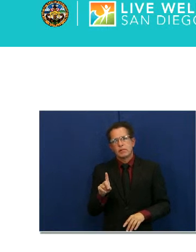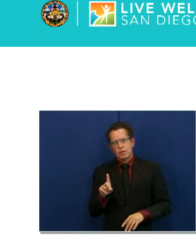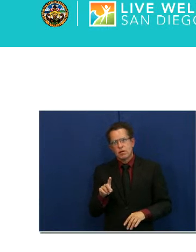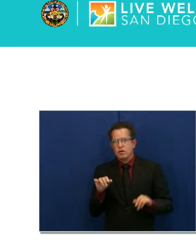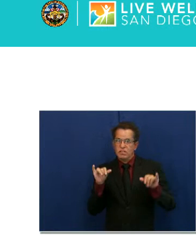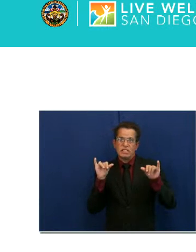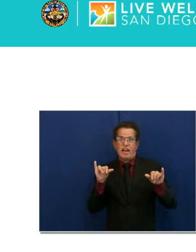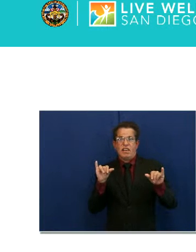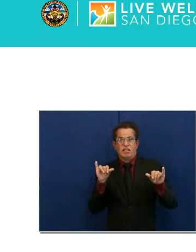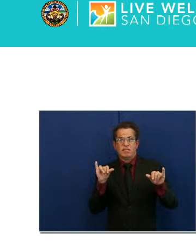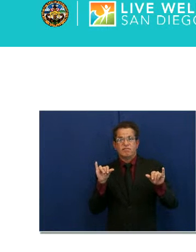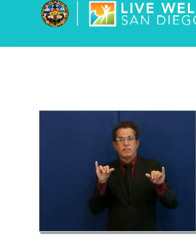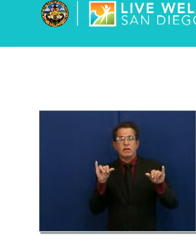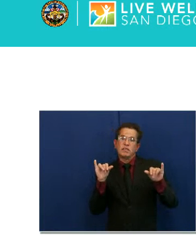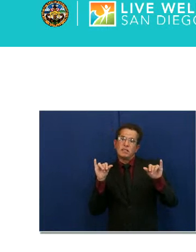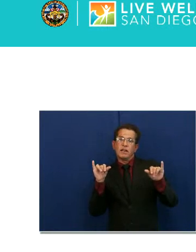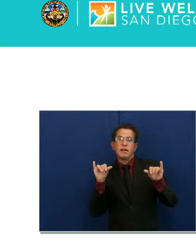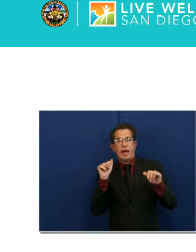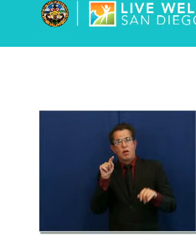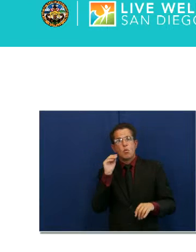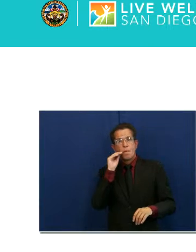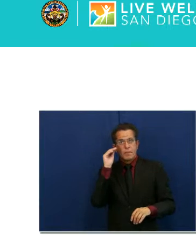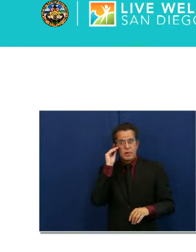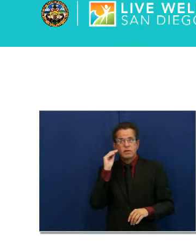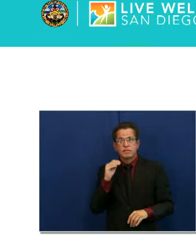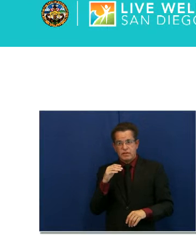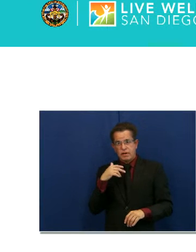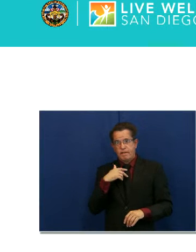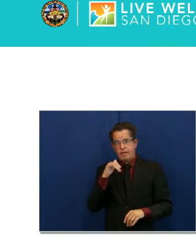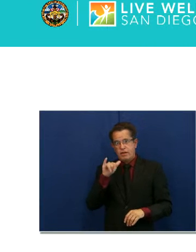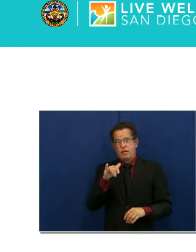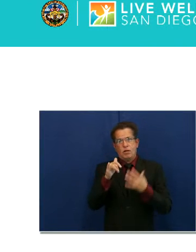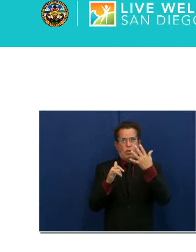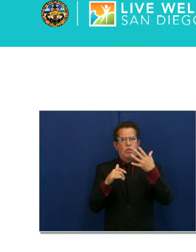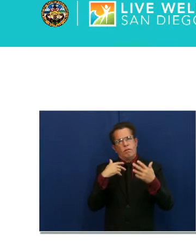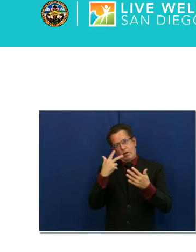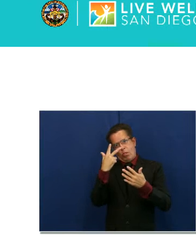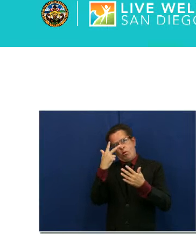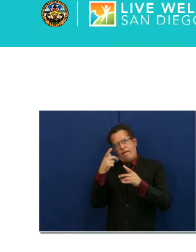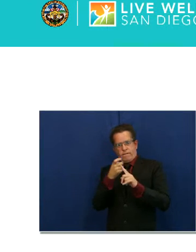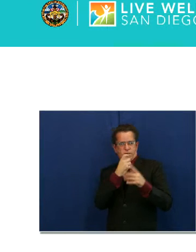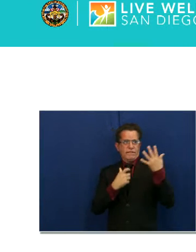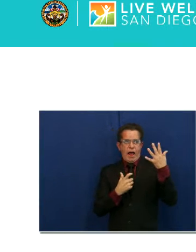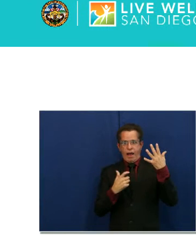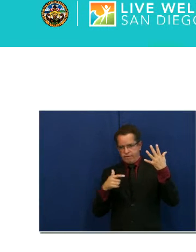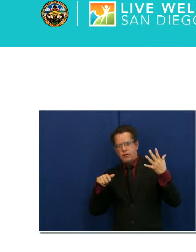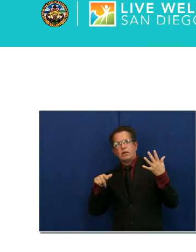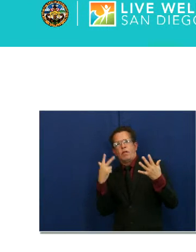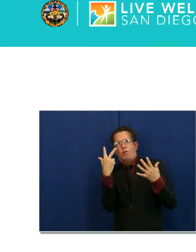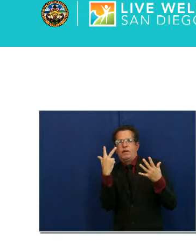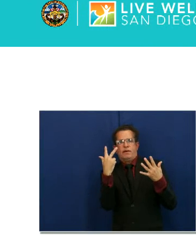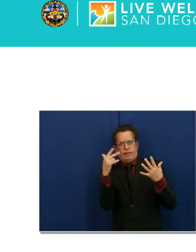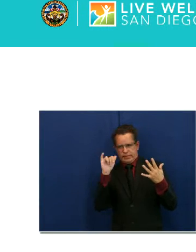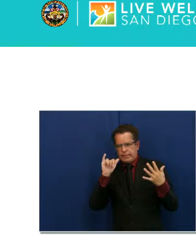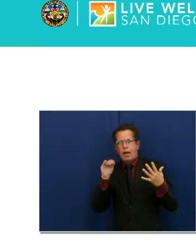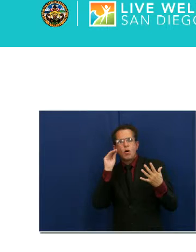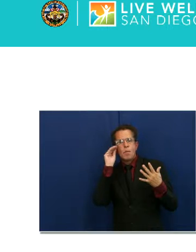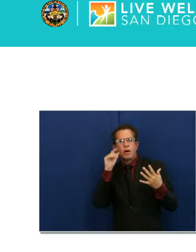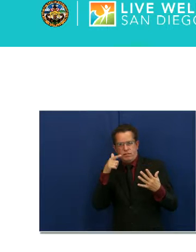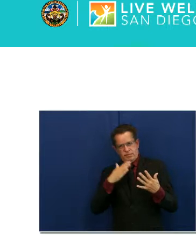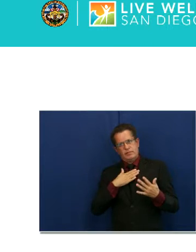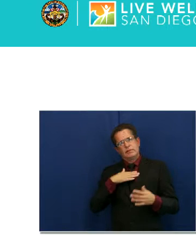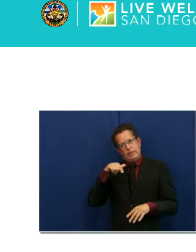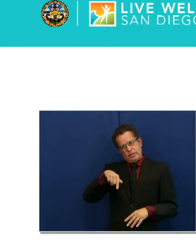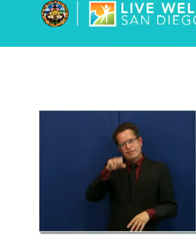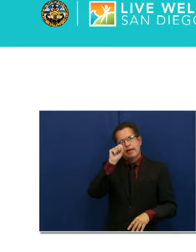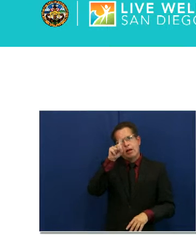And these, as it states here, is in 3 of the 5. So San Diego is under the Southern